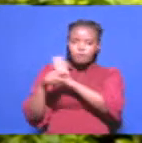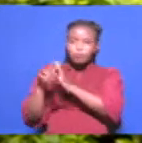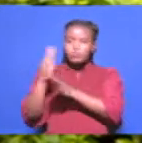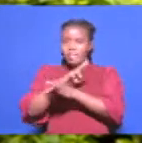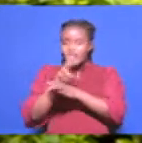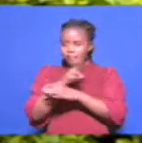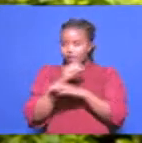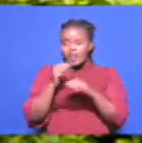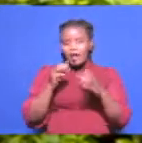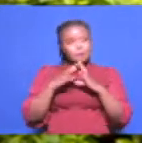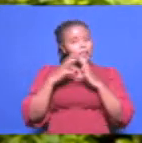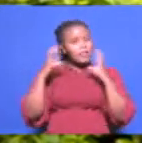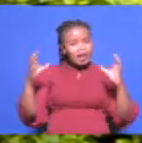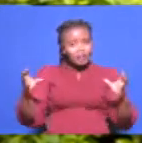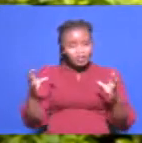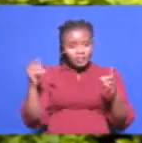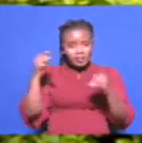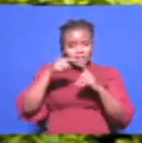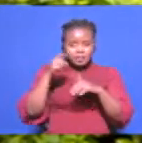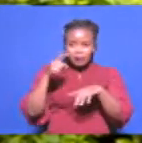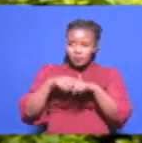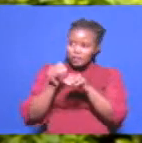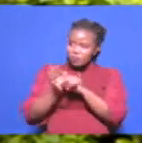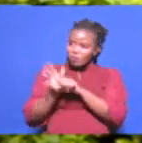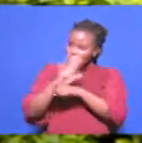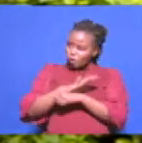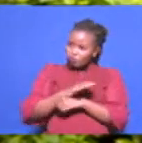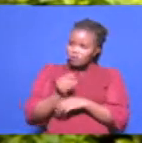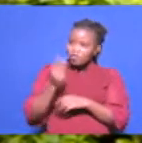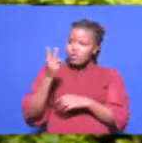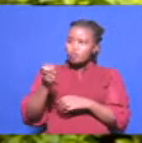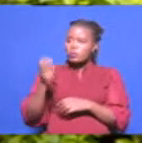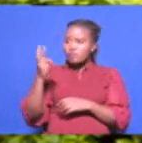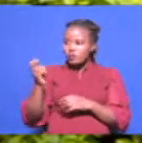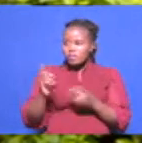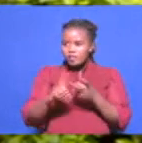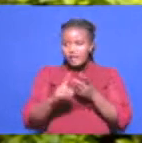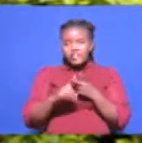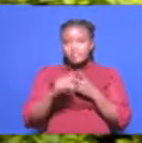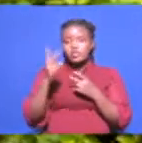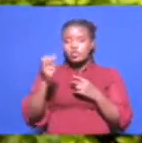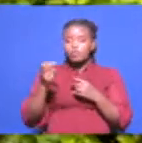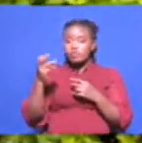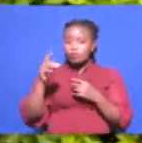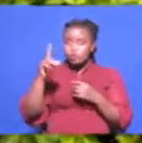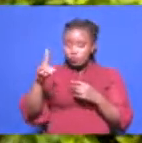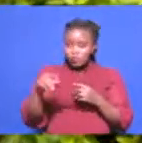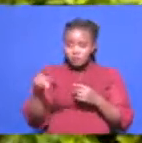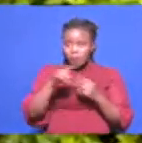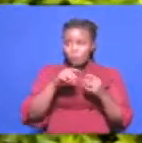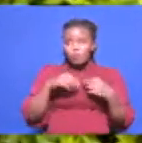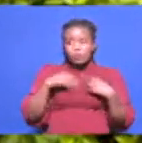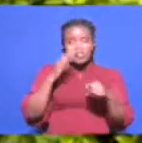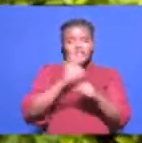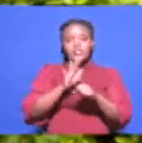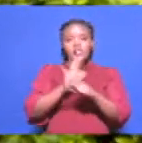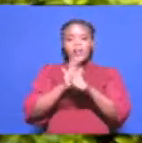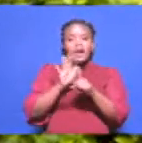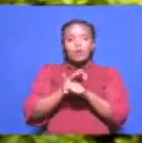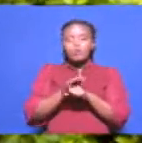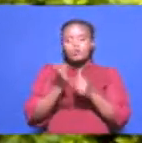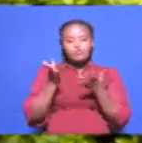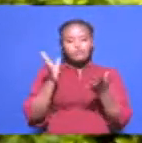time, 2020-2021. We saw a significant increase in child trafficking cases